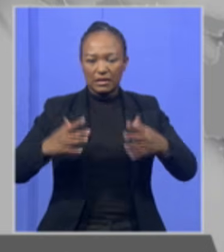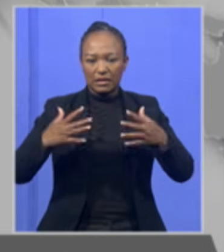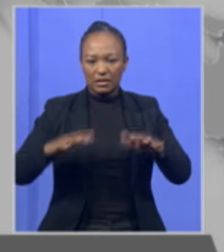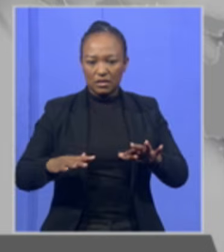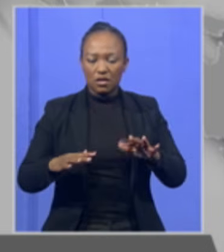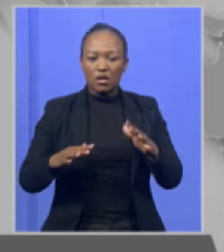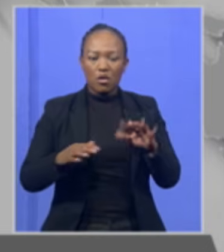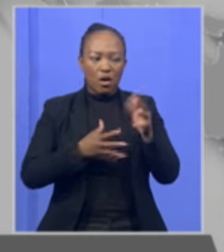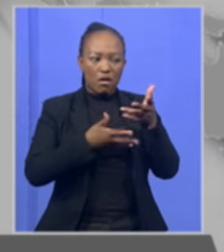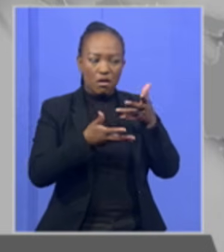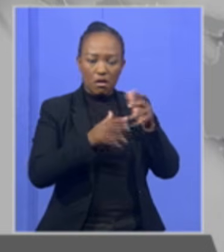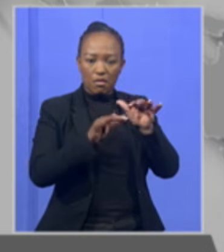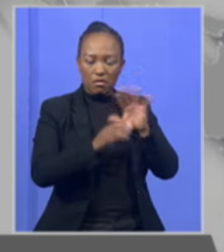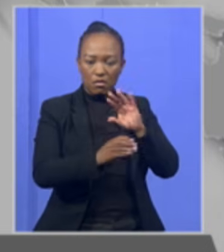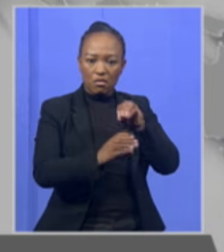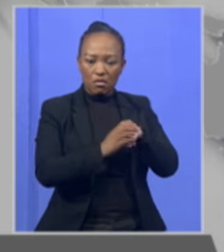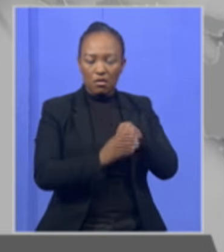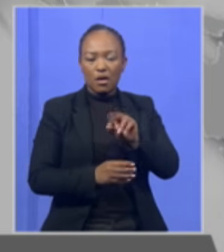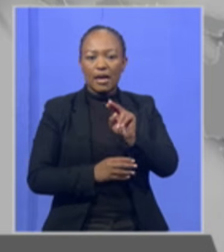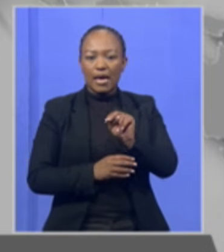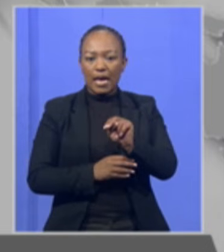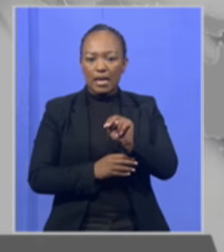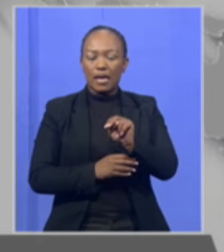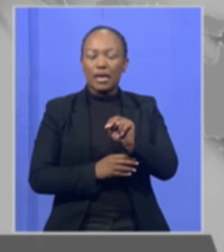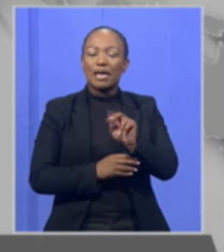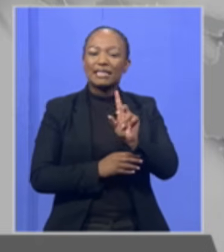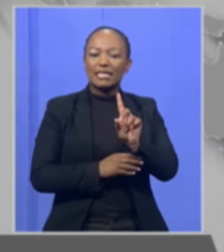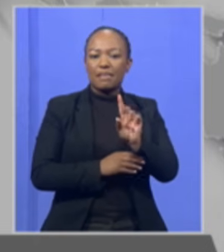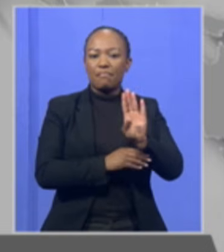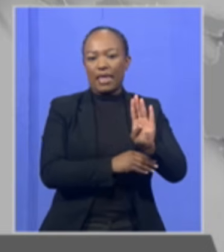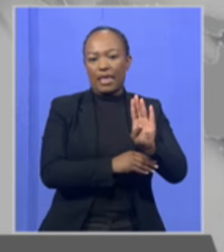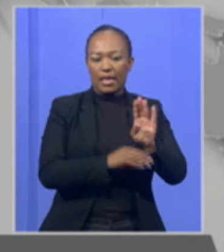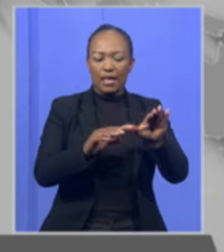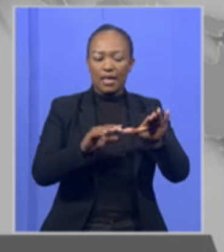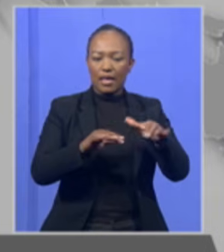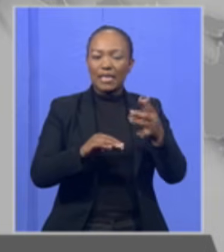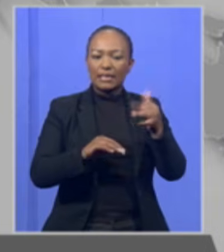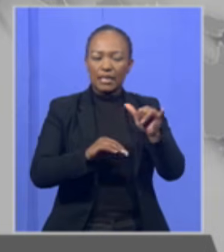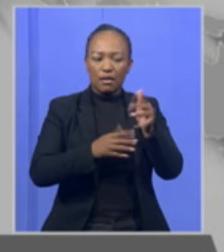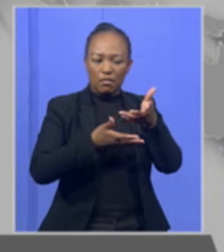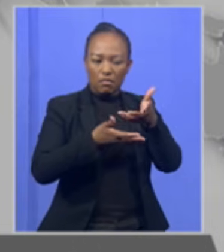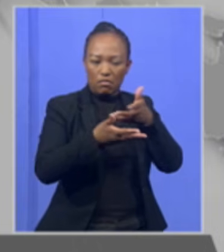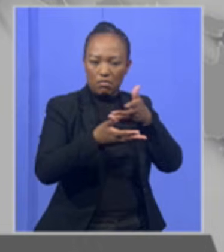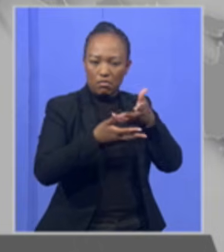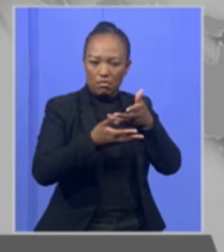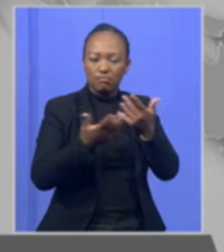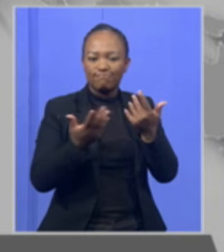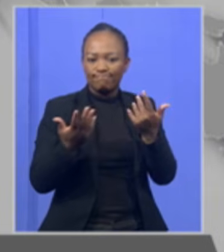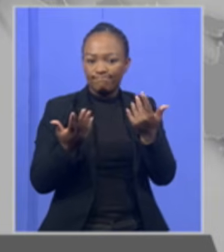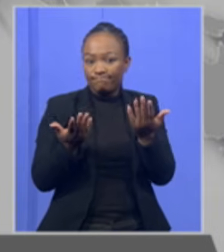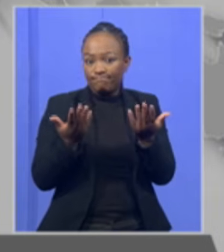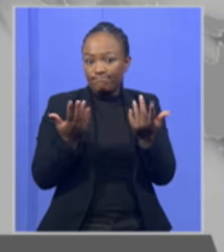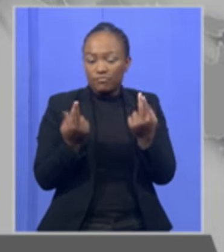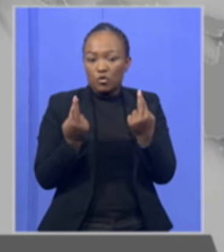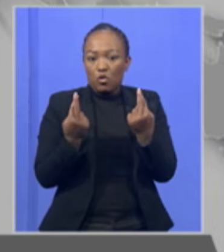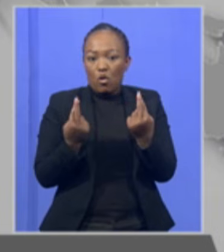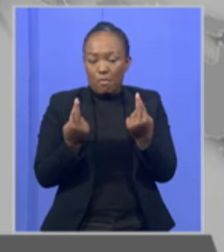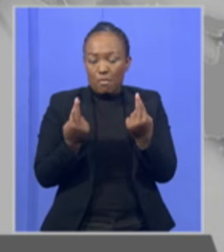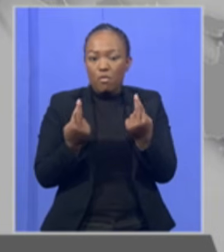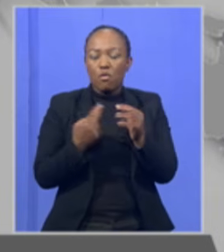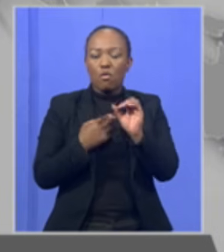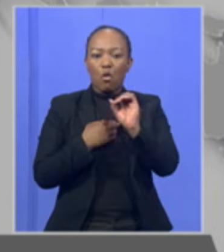ba amegang. MDB e sa sekaseka kgang eno mme go solofelwa gore e ka wediwa ka